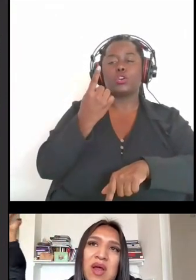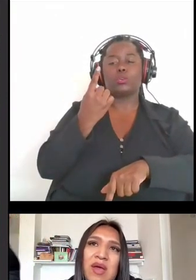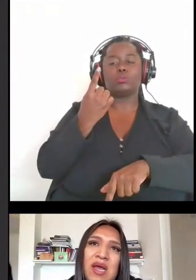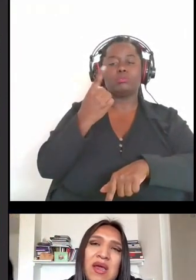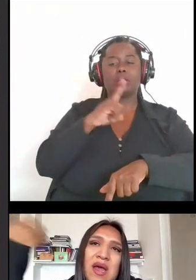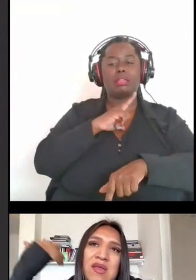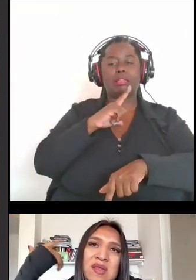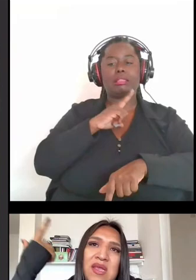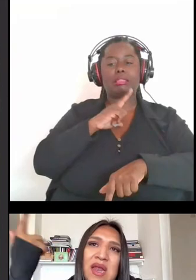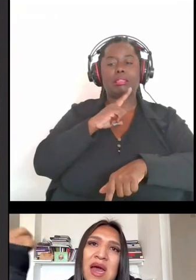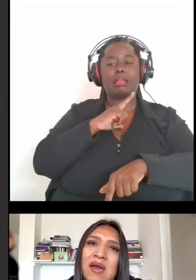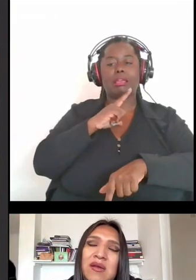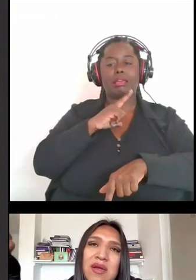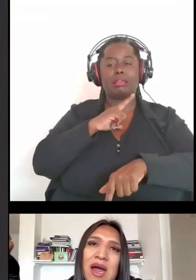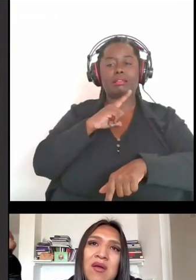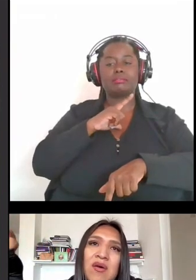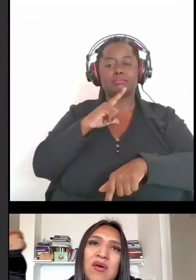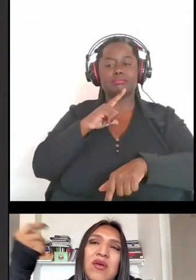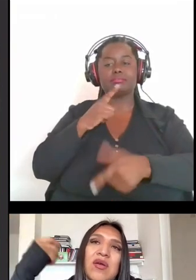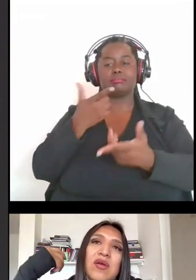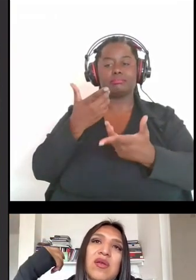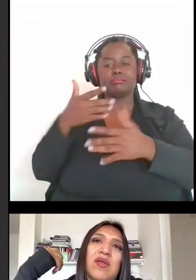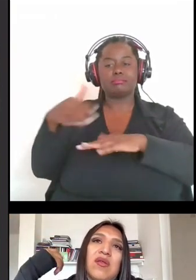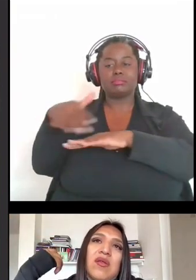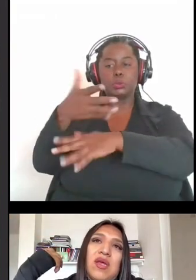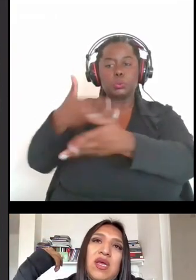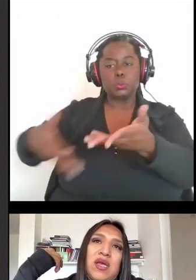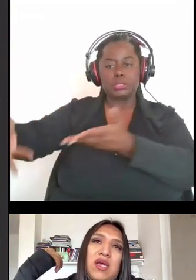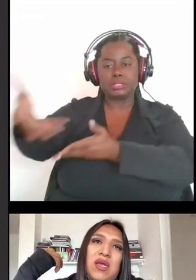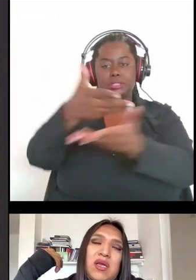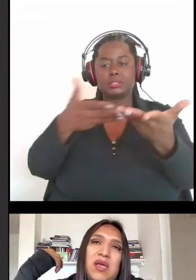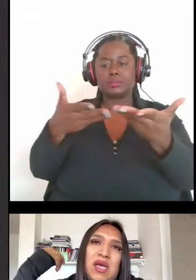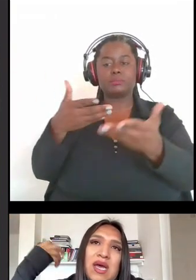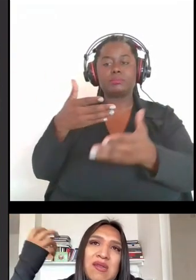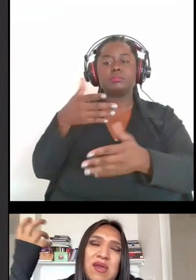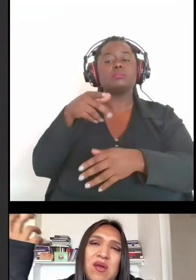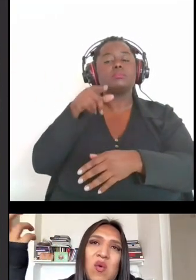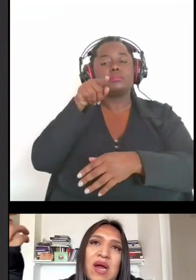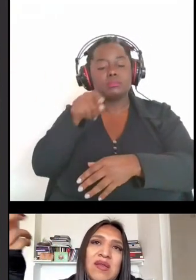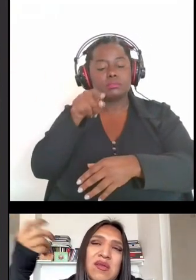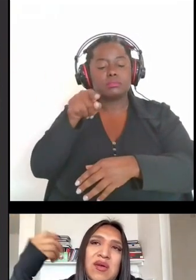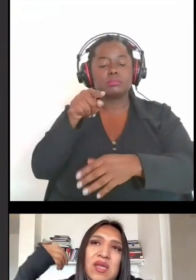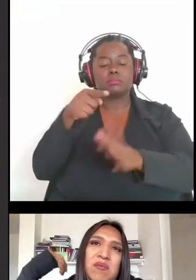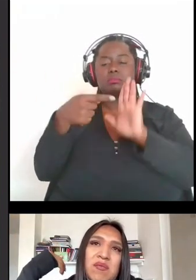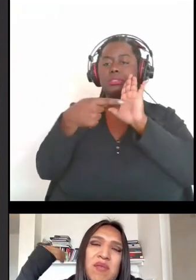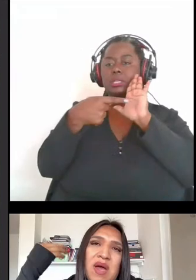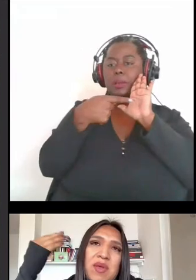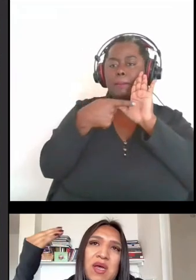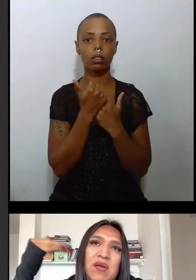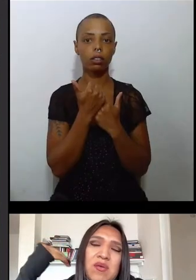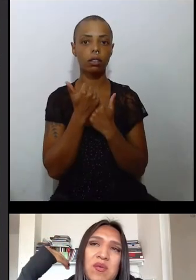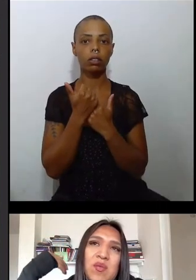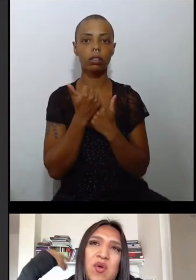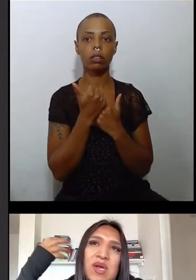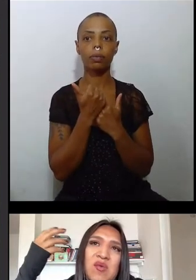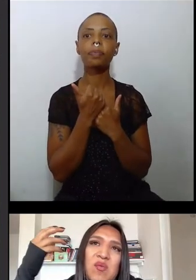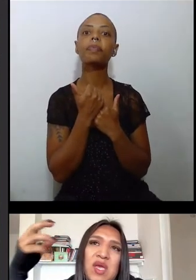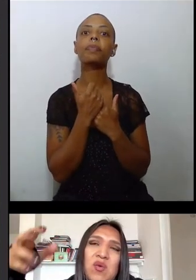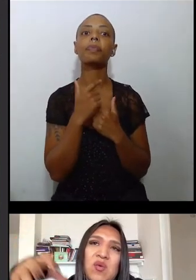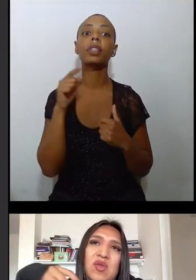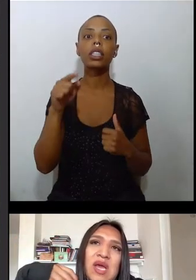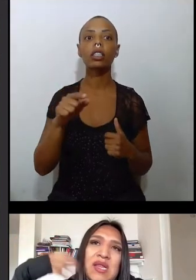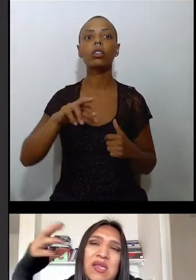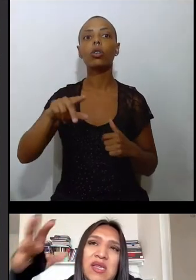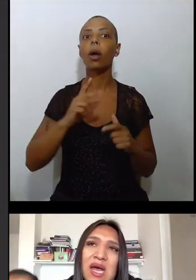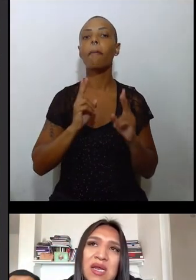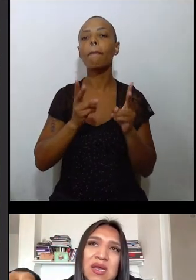I don't want to be seen as a person or an artist that occupies the streets that's behind us